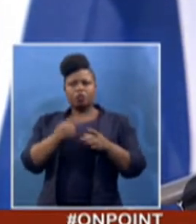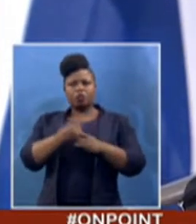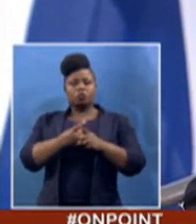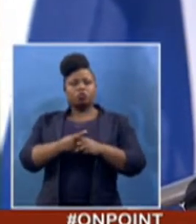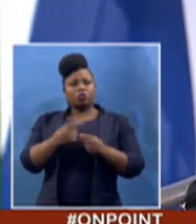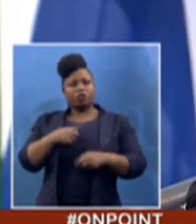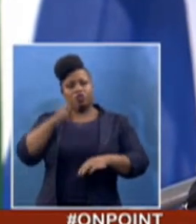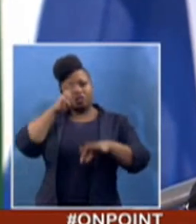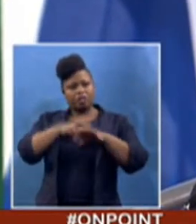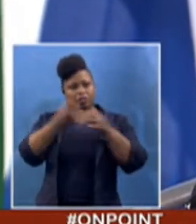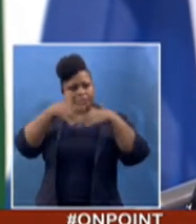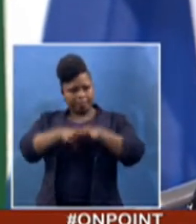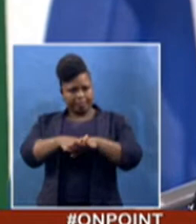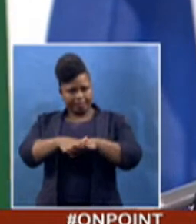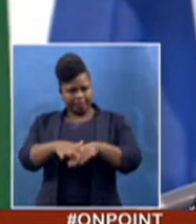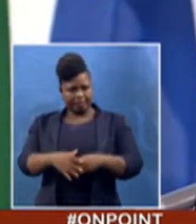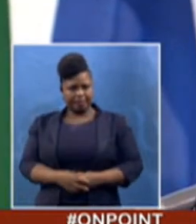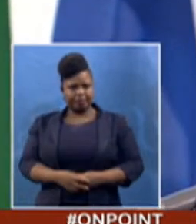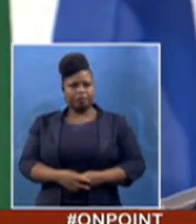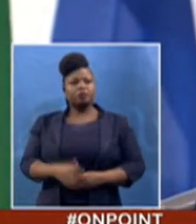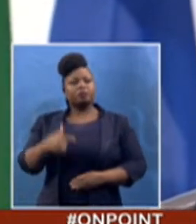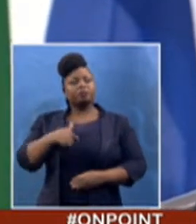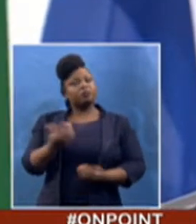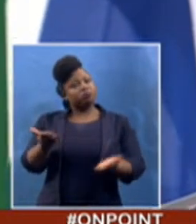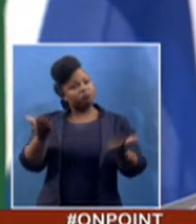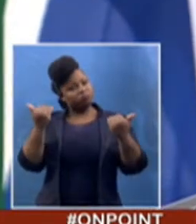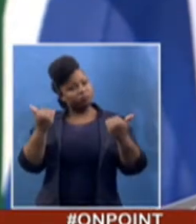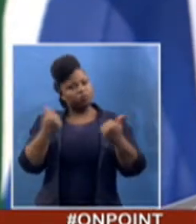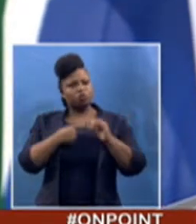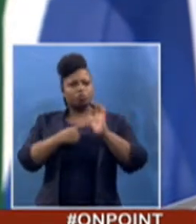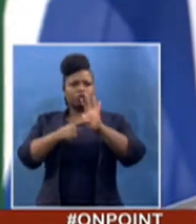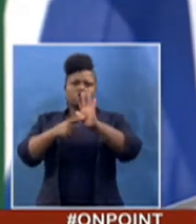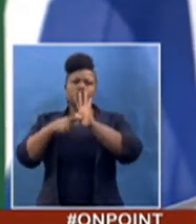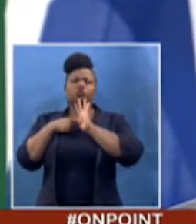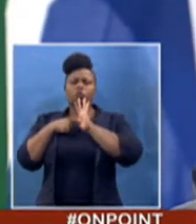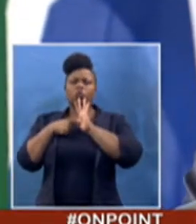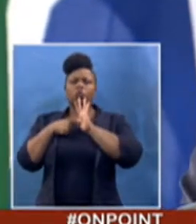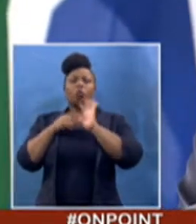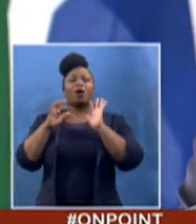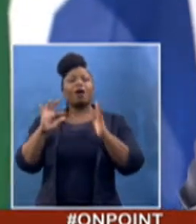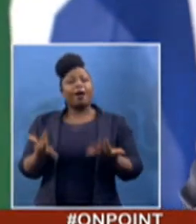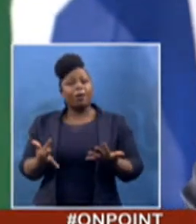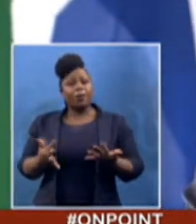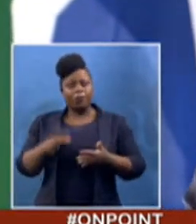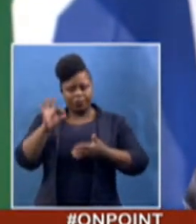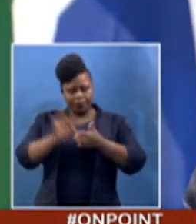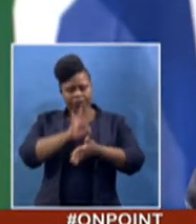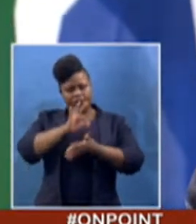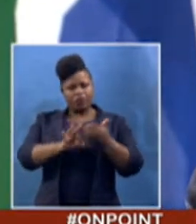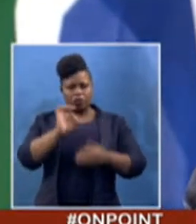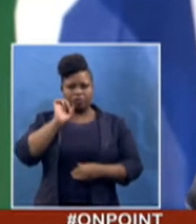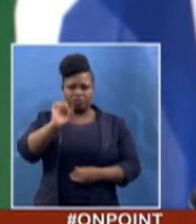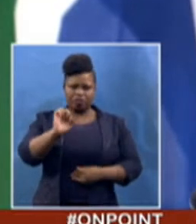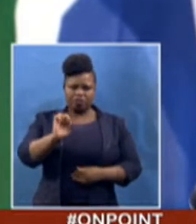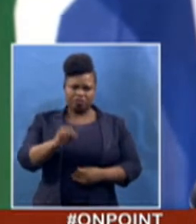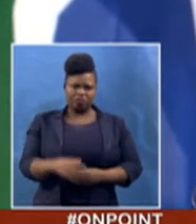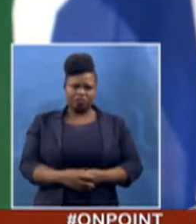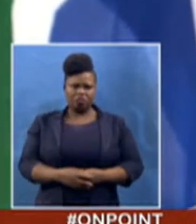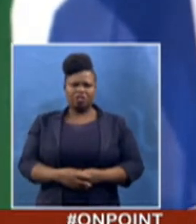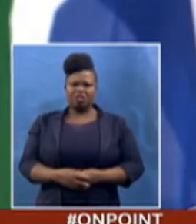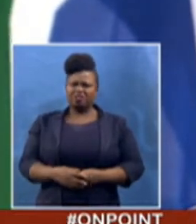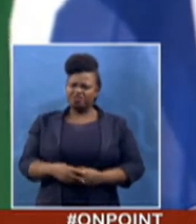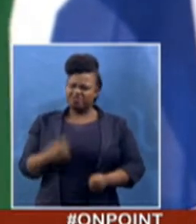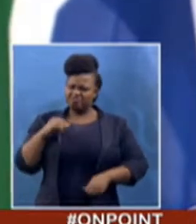them. And I call on you to demonstrate with your vote your intolerance for